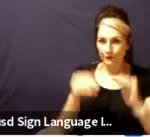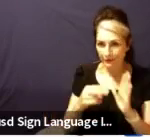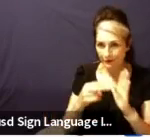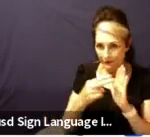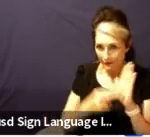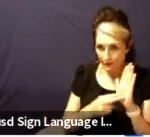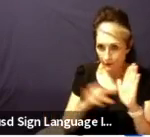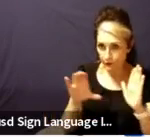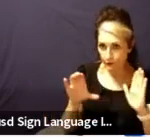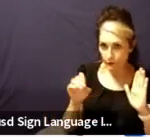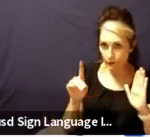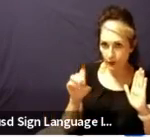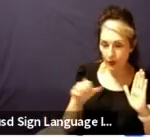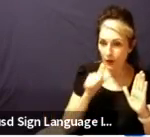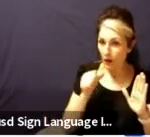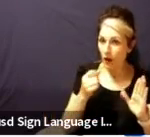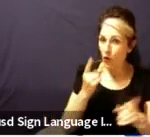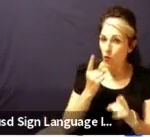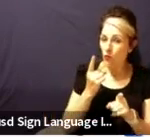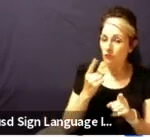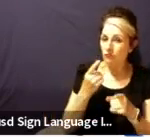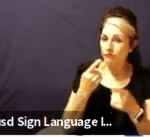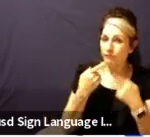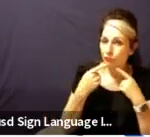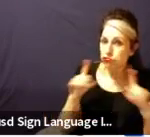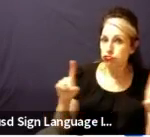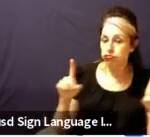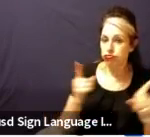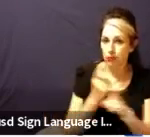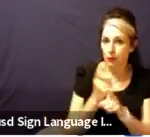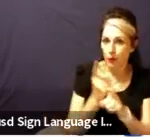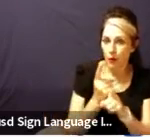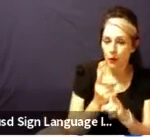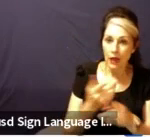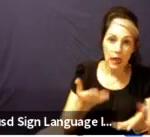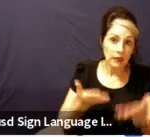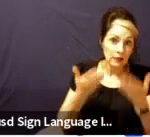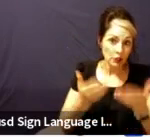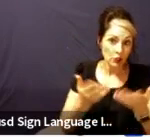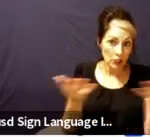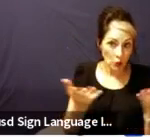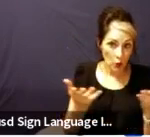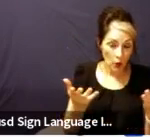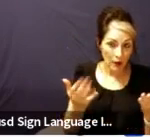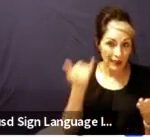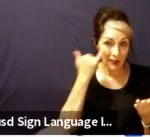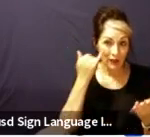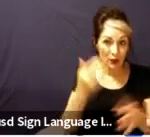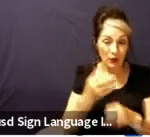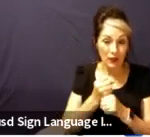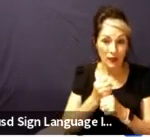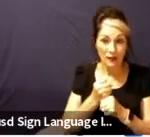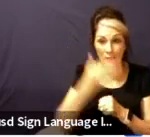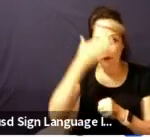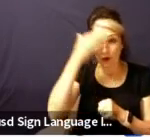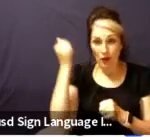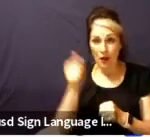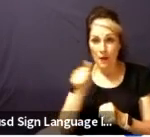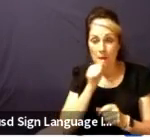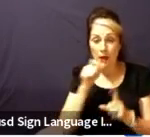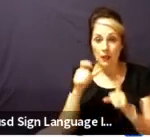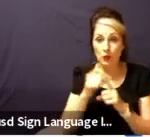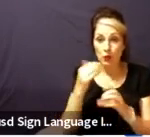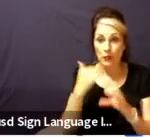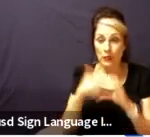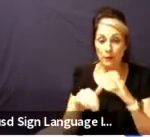may not work properly. So I like to suggest, as you get these forgot password emails, that you click